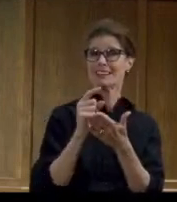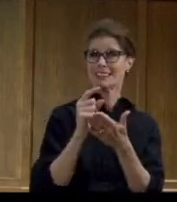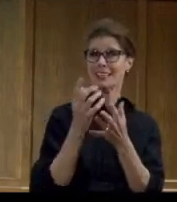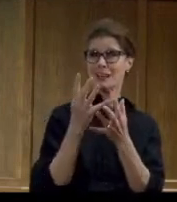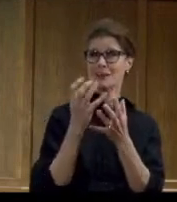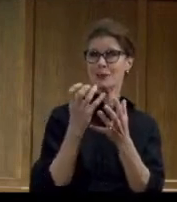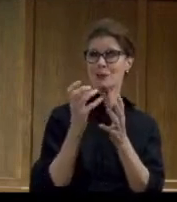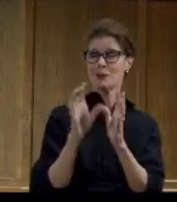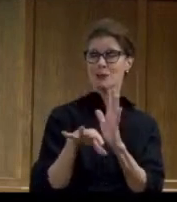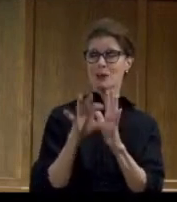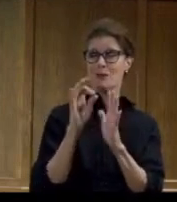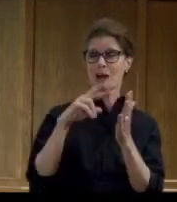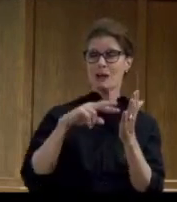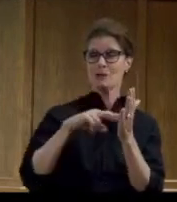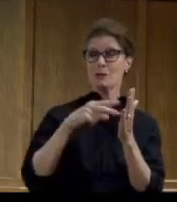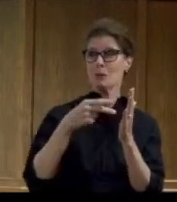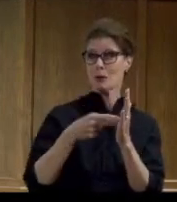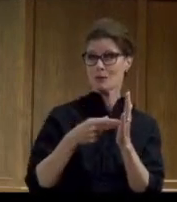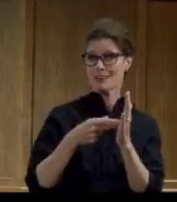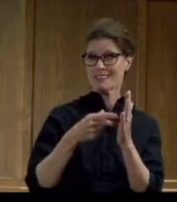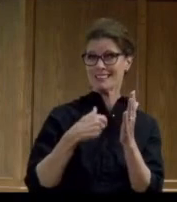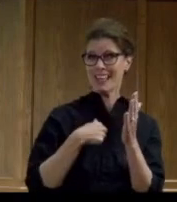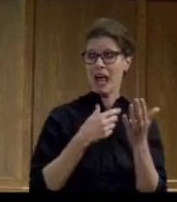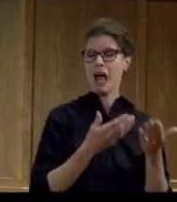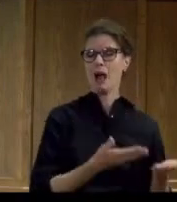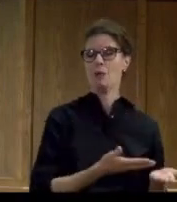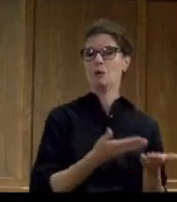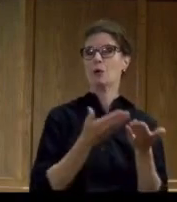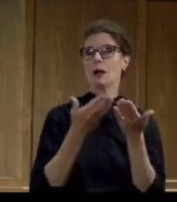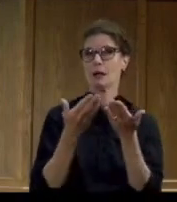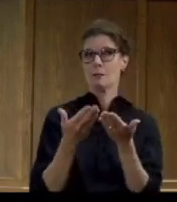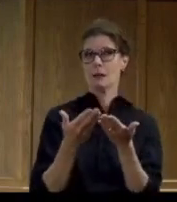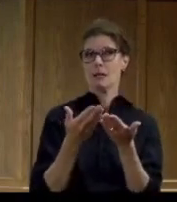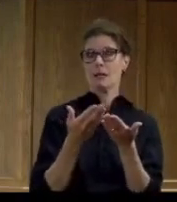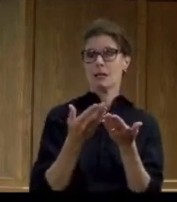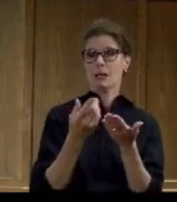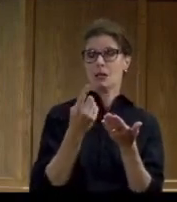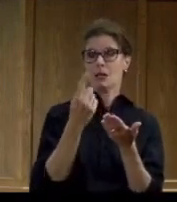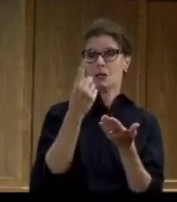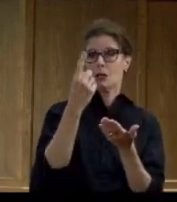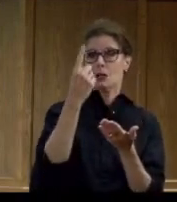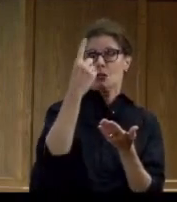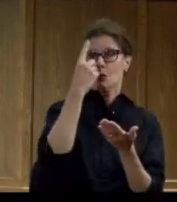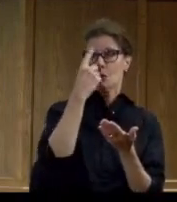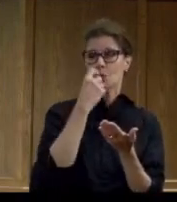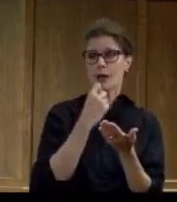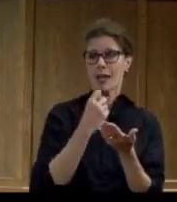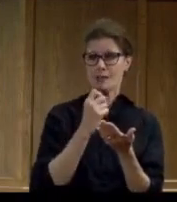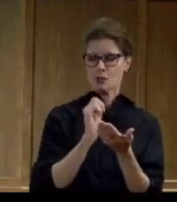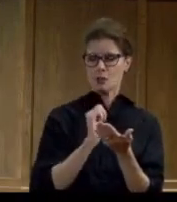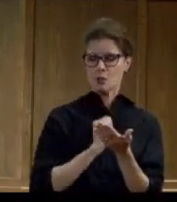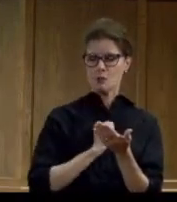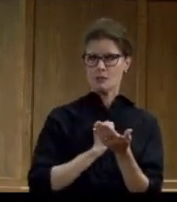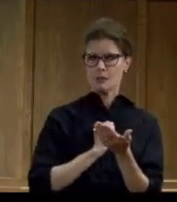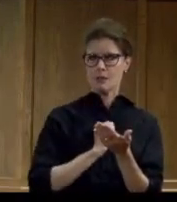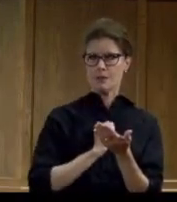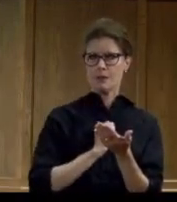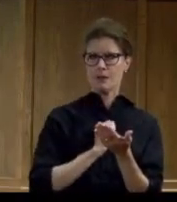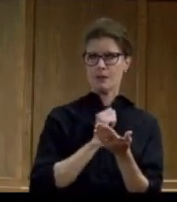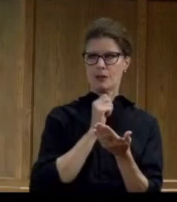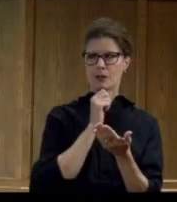your purpose this week, I would recommend that number one, you ask the question, who is